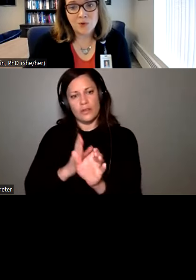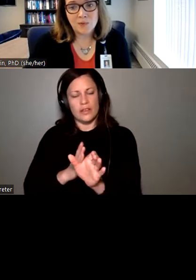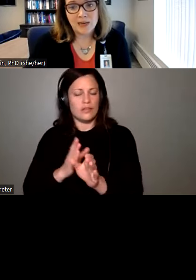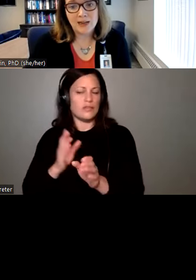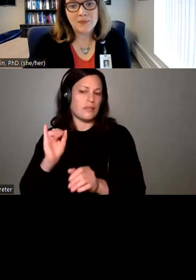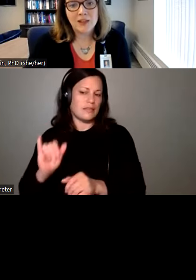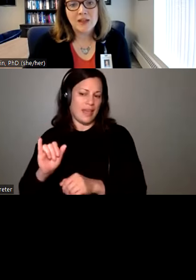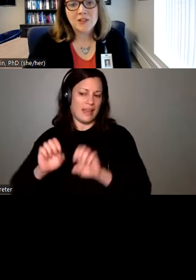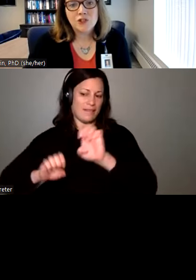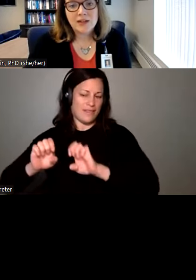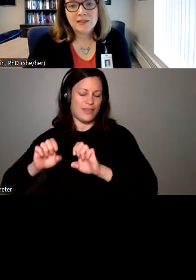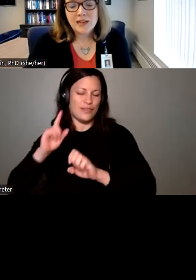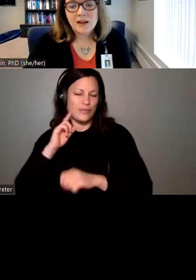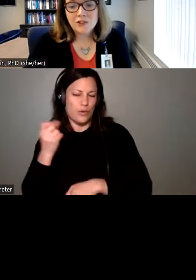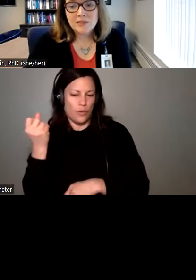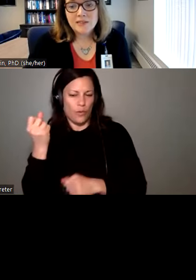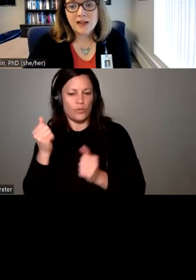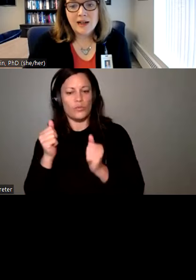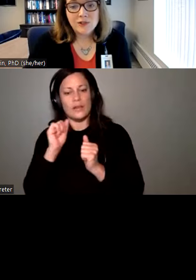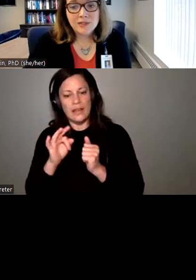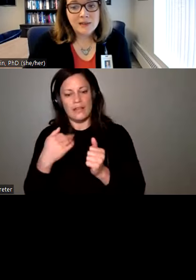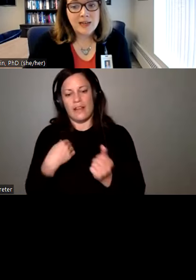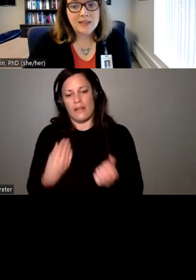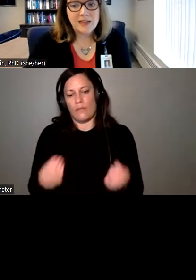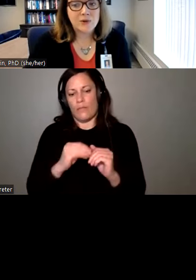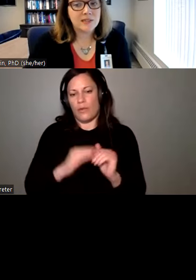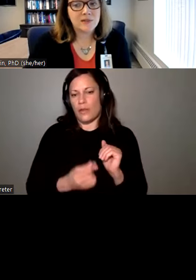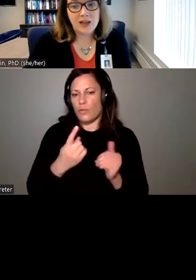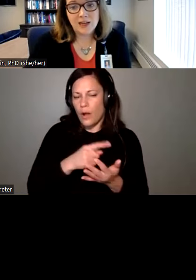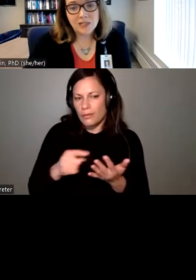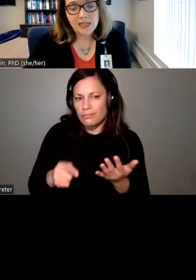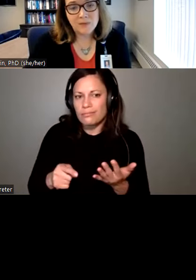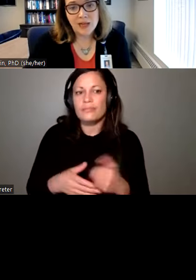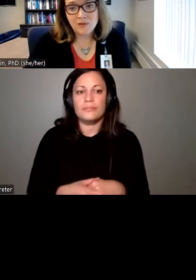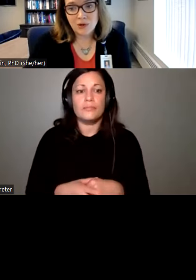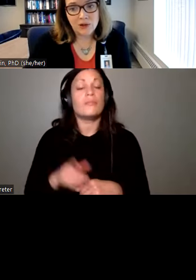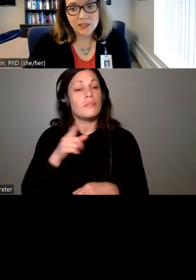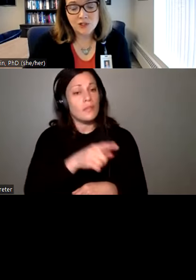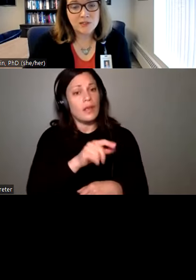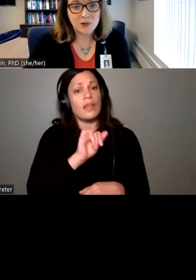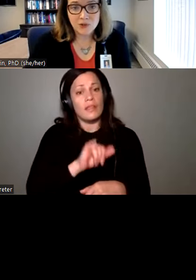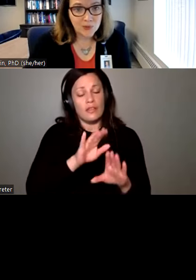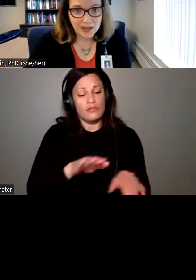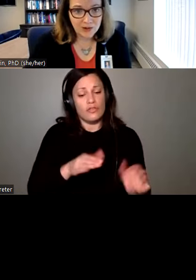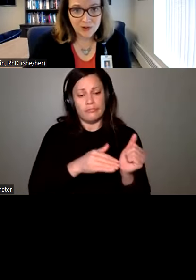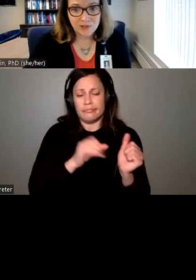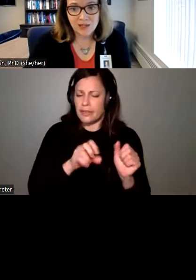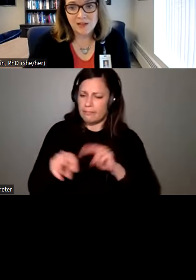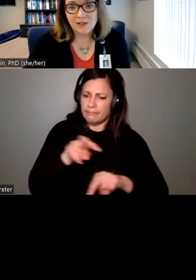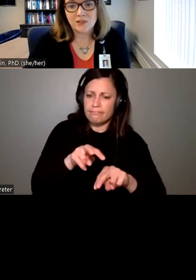around comorbidity. Child psychologists and psychiatrists can make diagnoses of ADHD and behavioral health conditions also